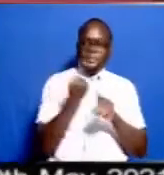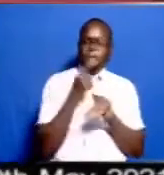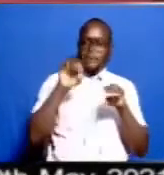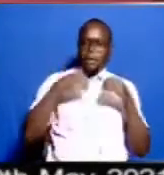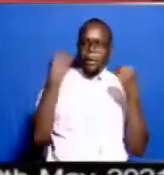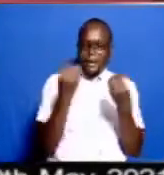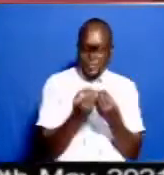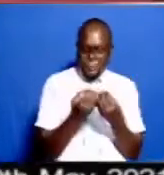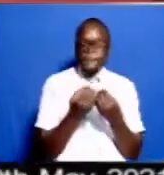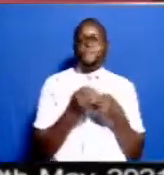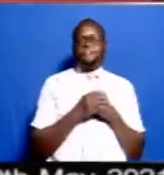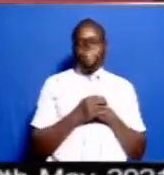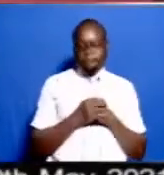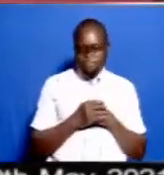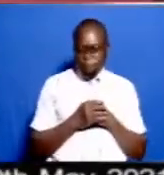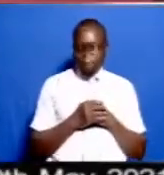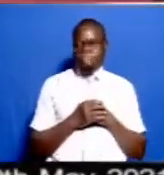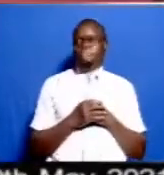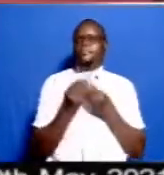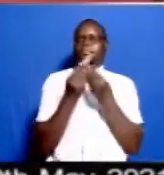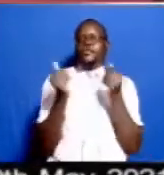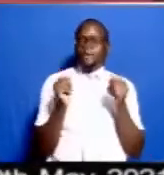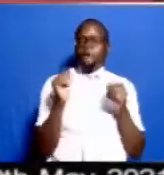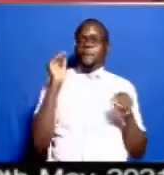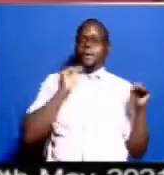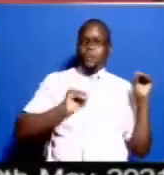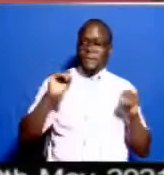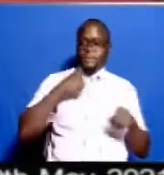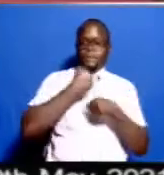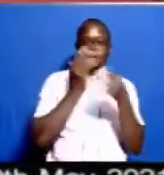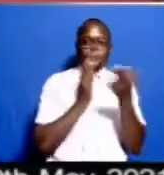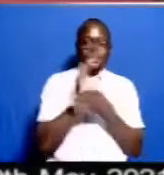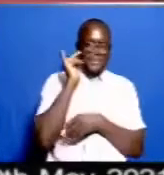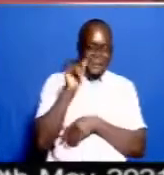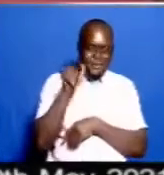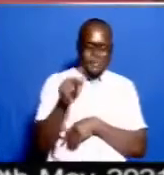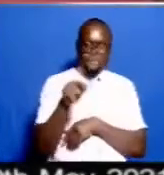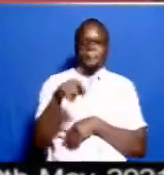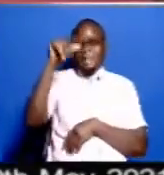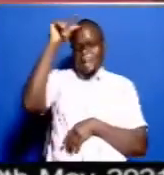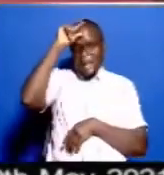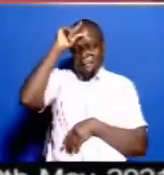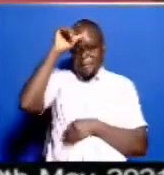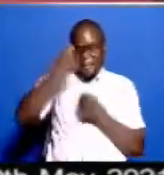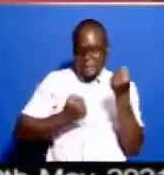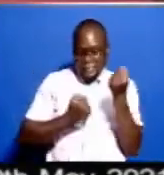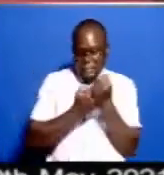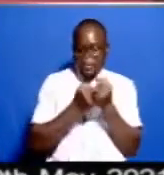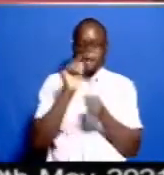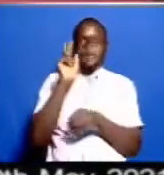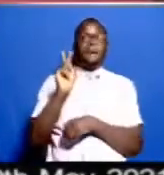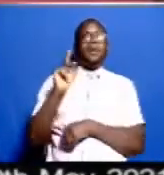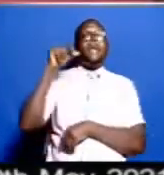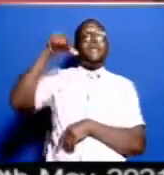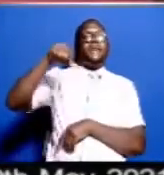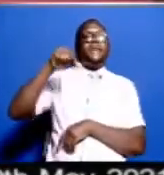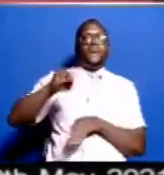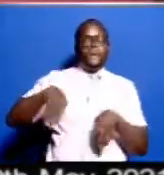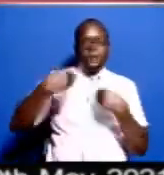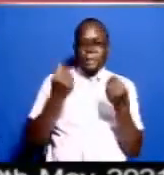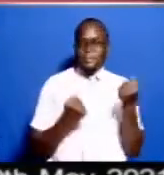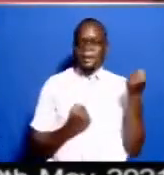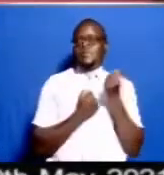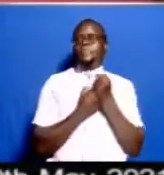structures that we've put in this country that deal with corruption to make sure that as government invests in this airline and gives concessions to